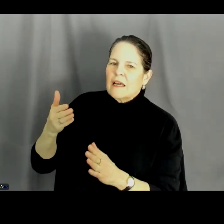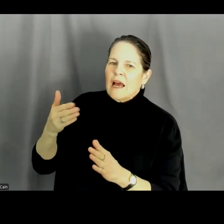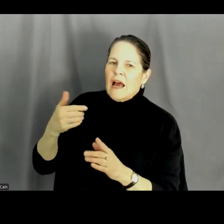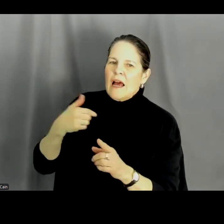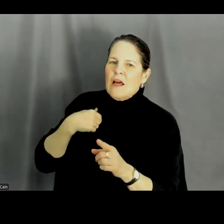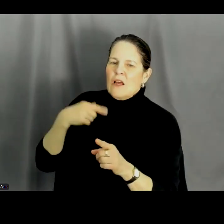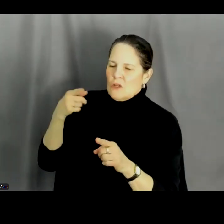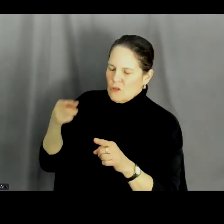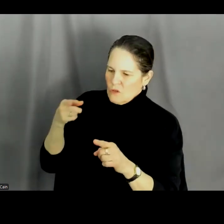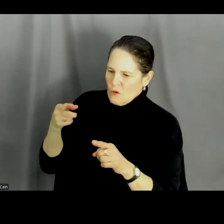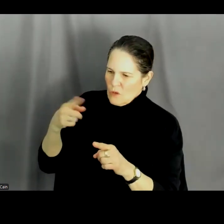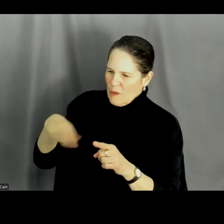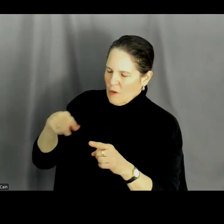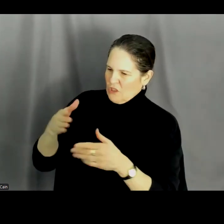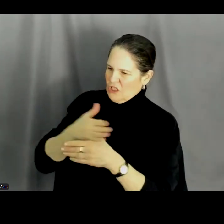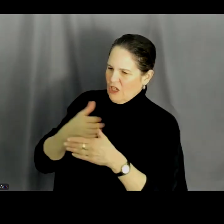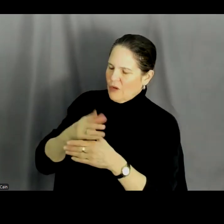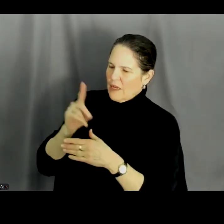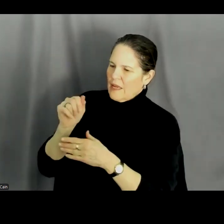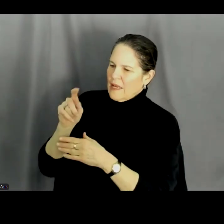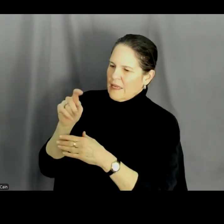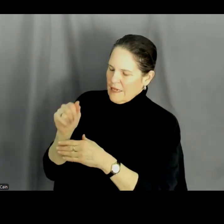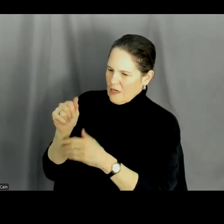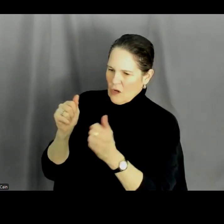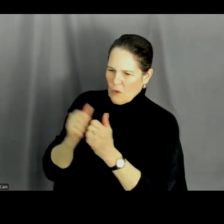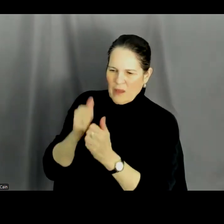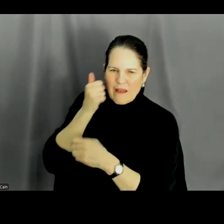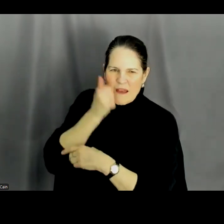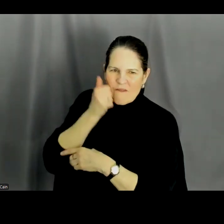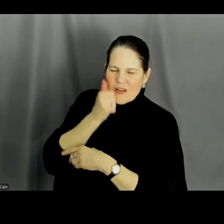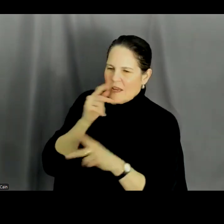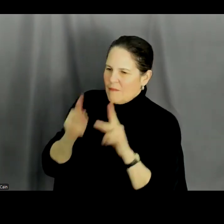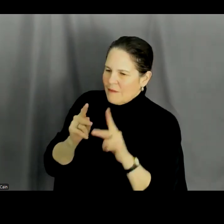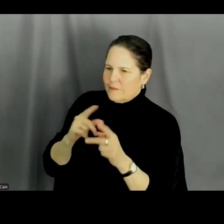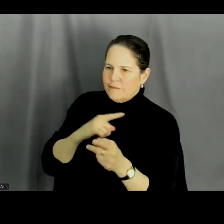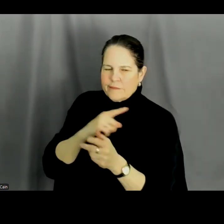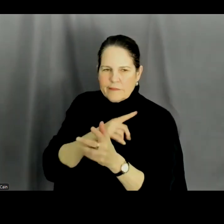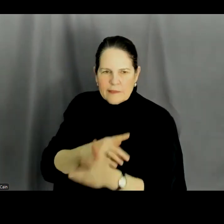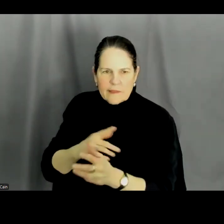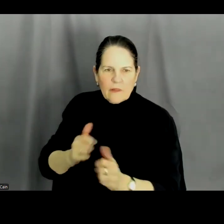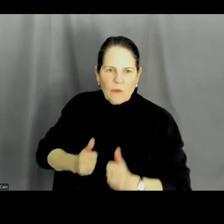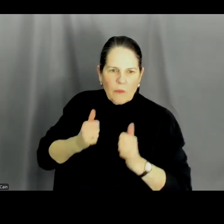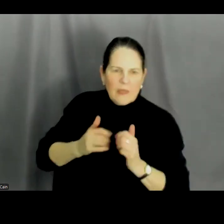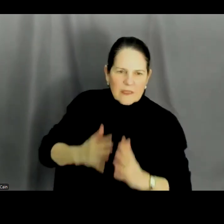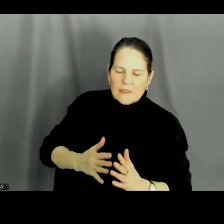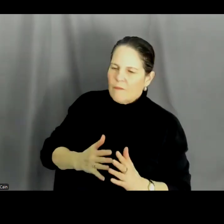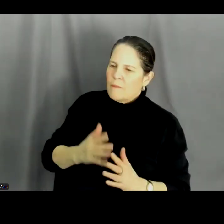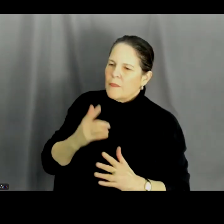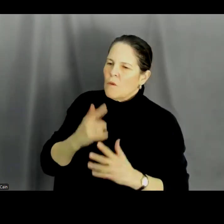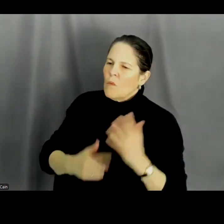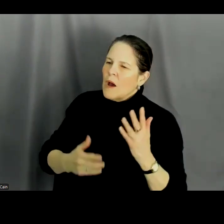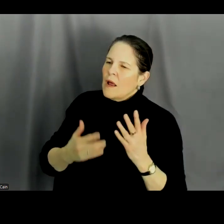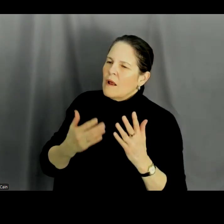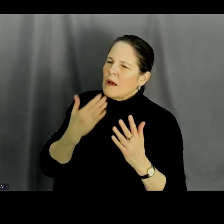the folks doing sharing the data with everyday folks, legislators, residents. What are some good